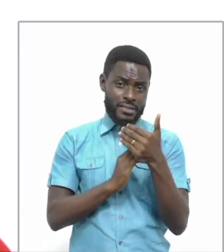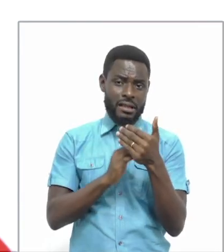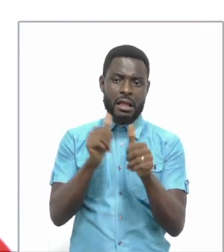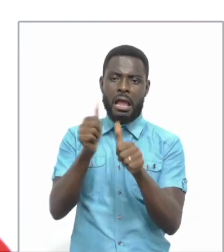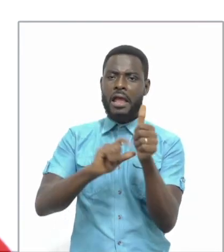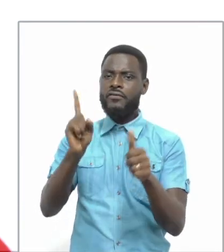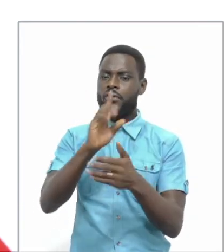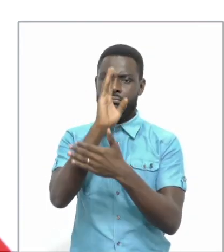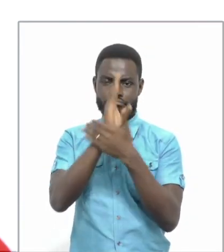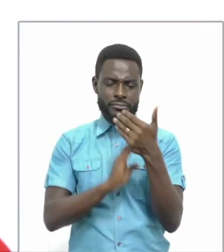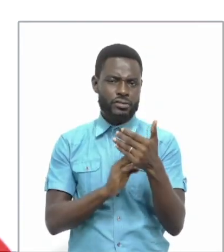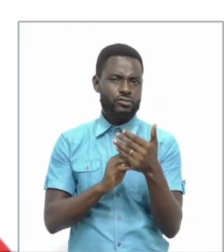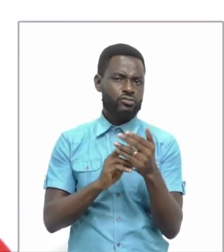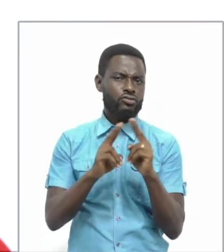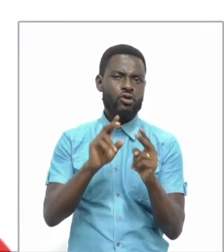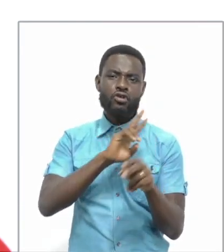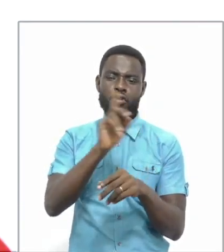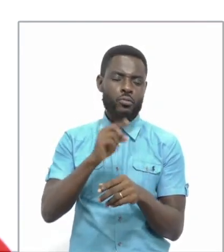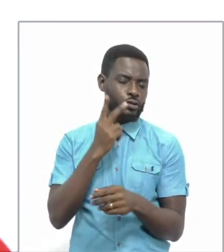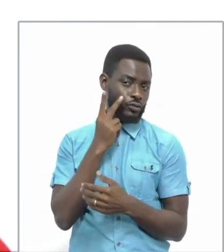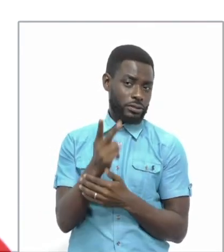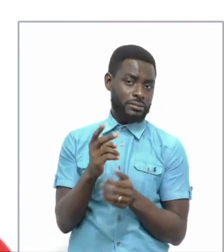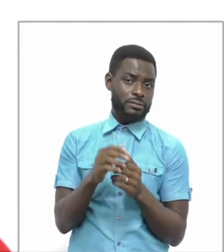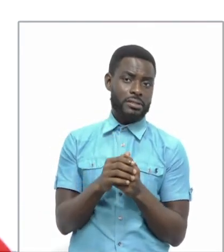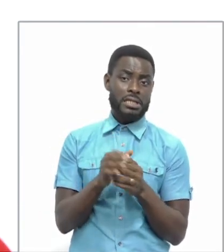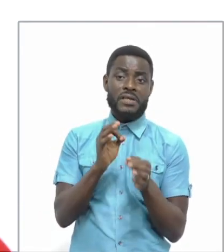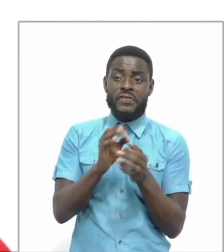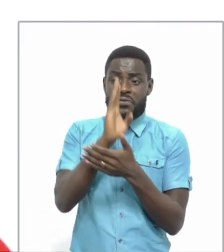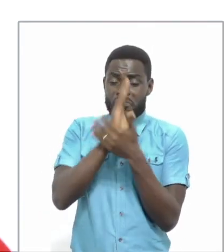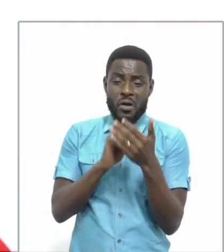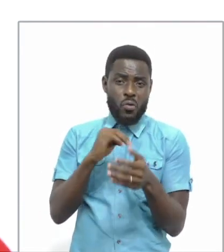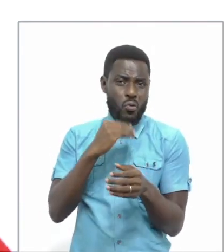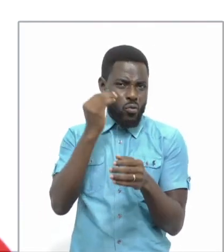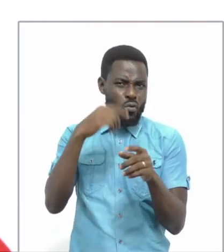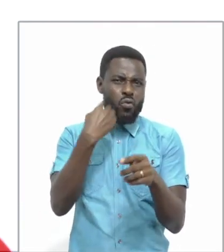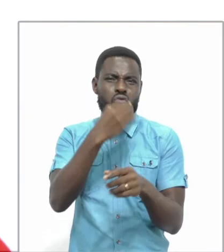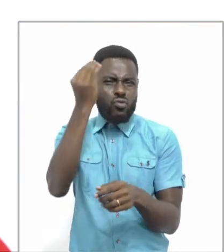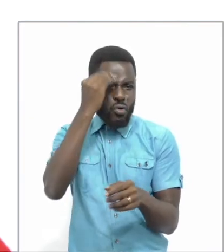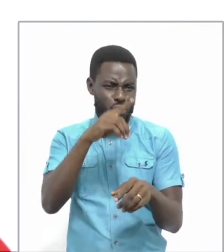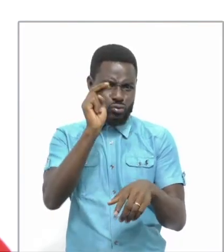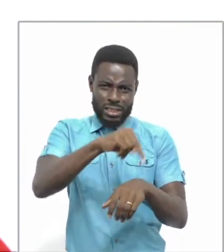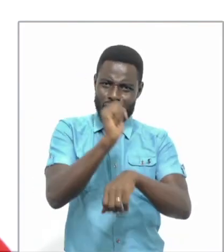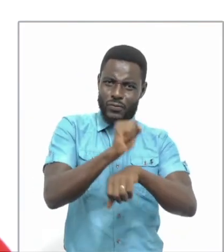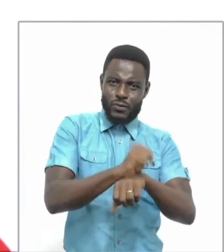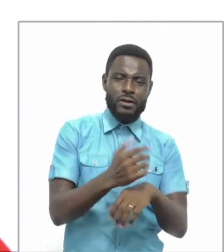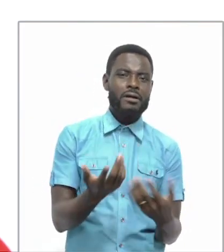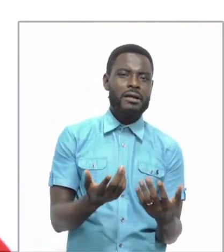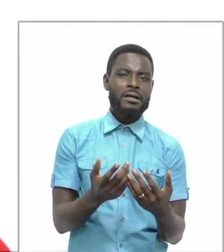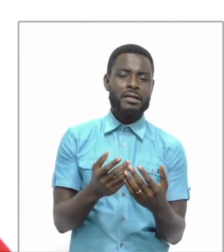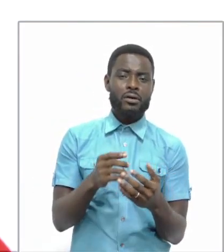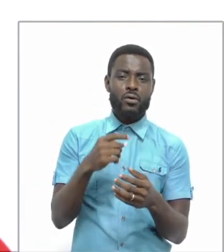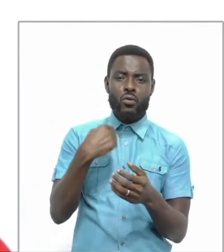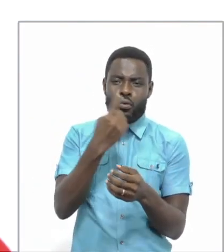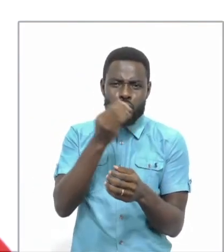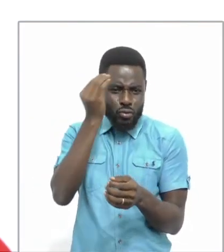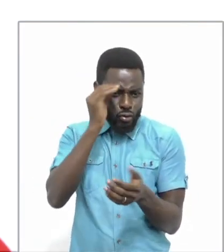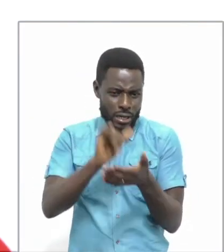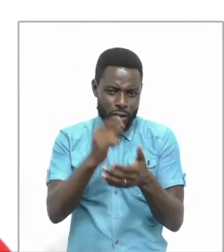ara yezin to biara humpo. Wana no obo hu de hie adwuma. Ana wana no obo hu de azare yen ohia na do